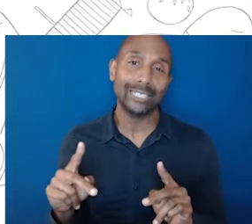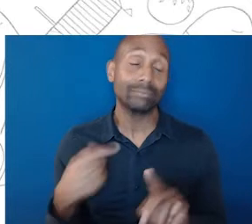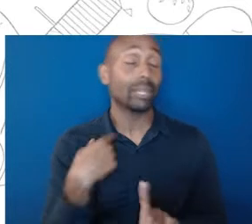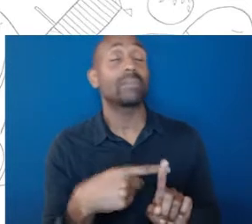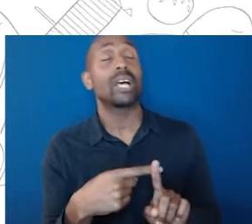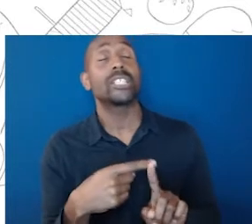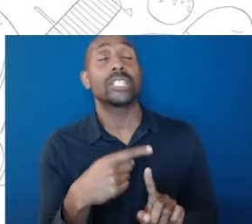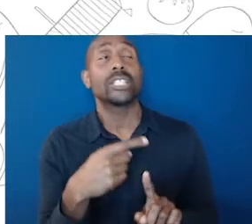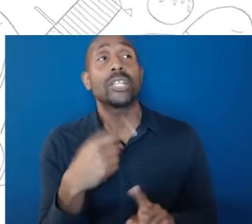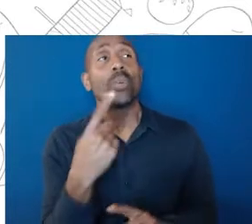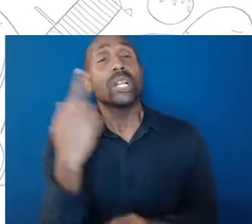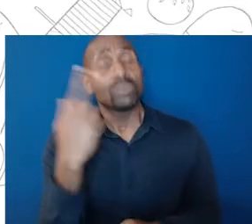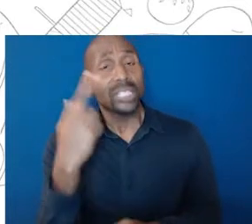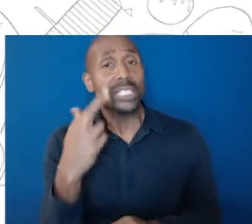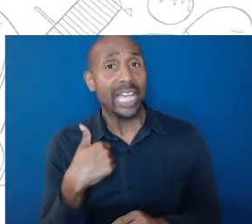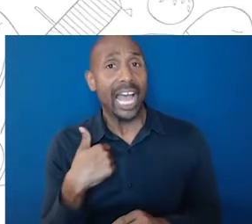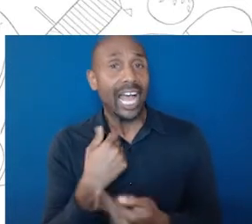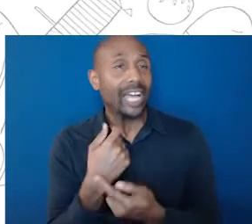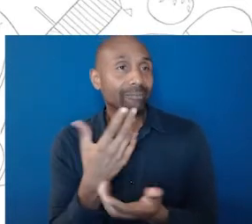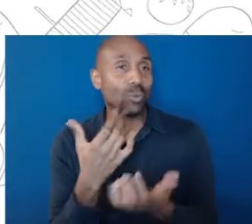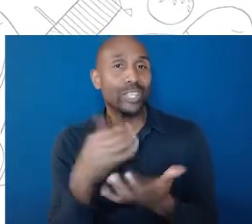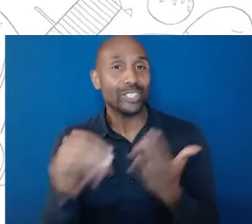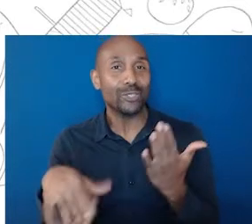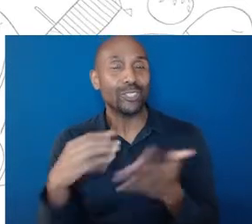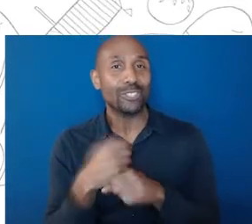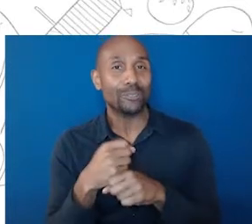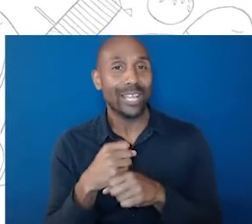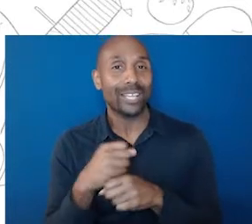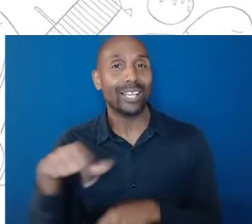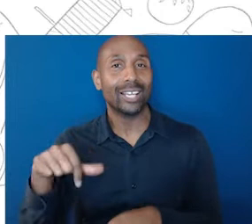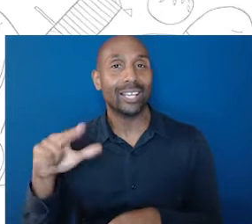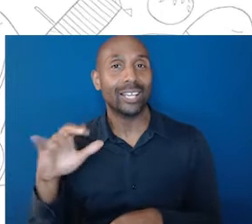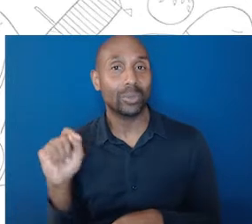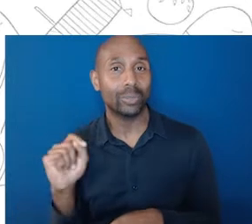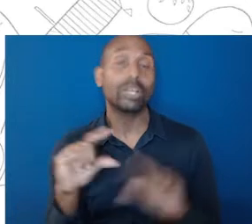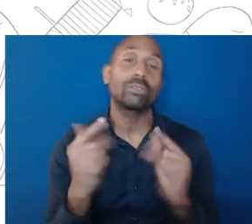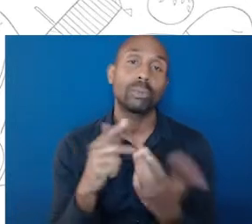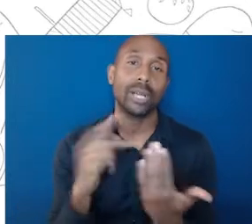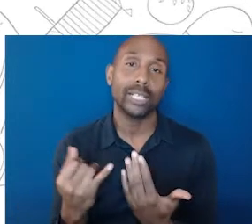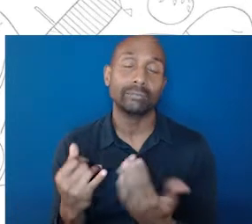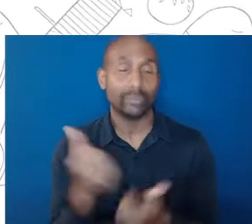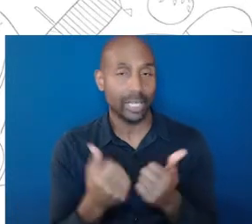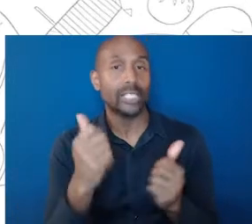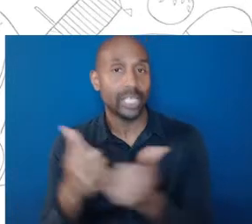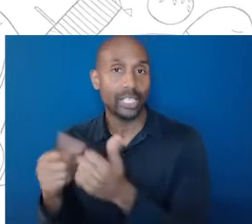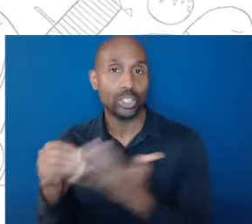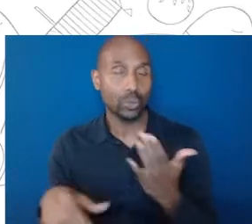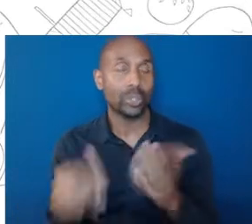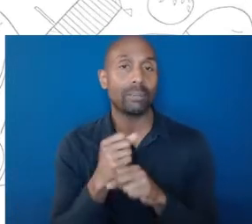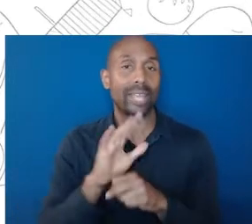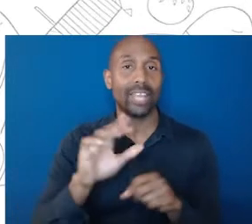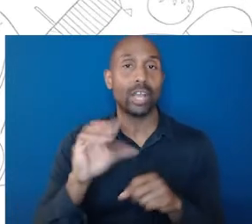also want, one of the reasons why I had them create a quilt, you know, it was a group project, so everybody did a square,